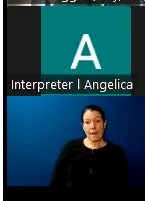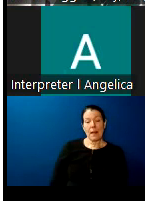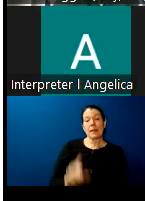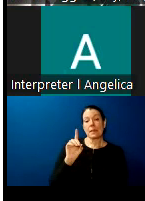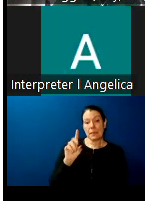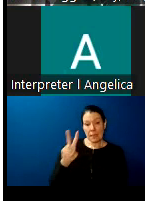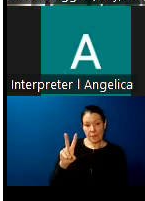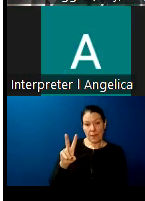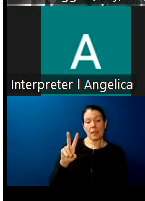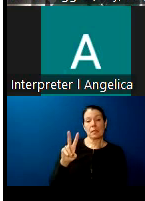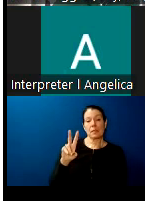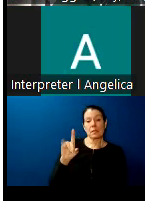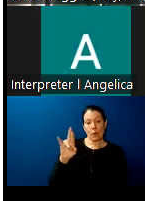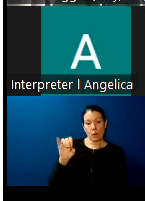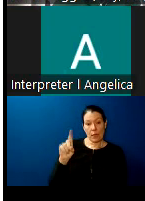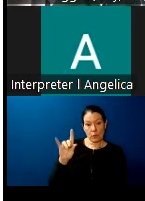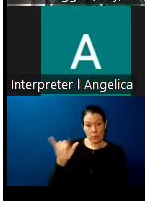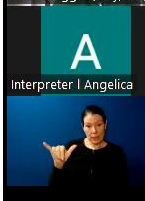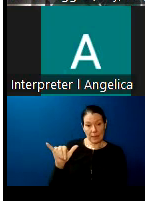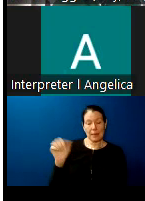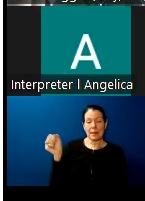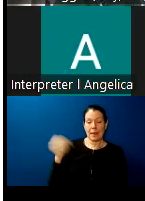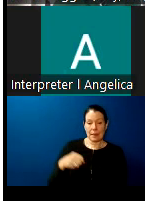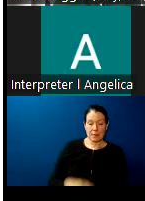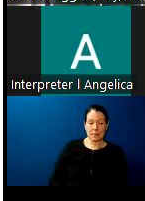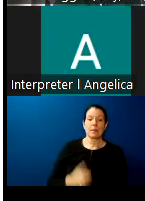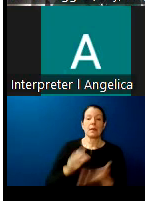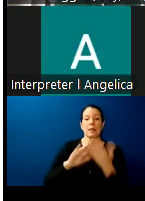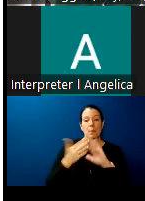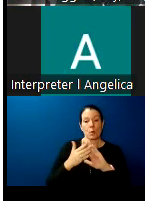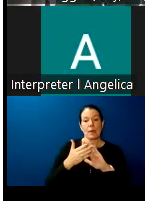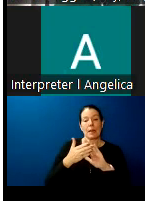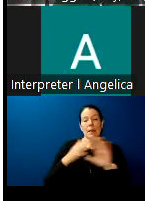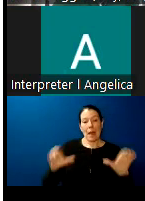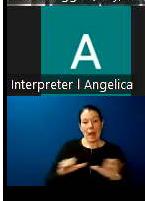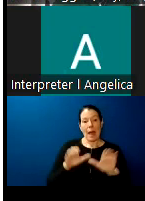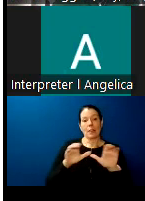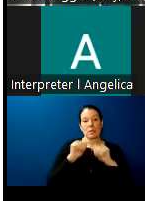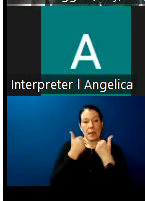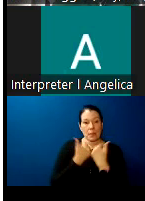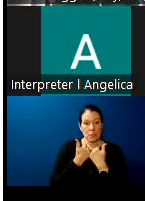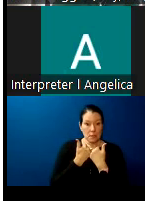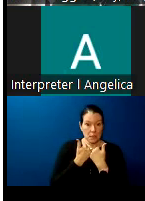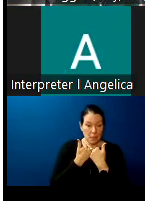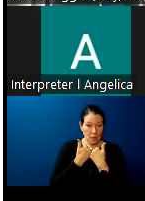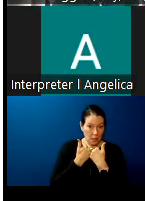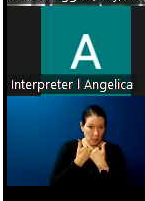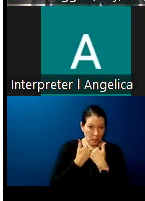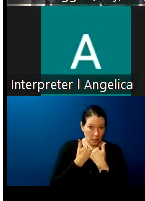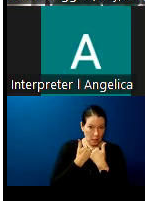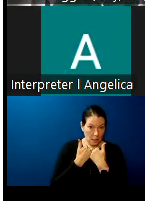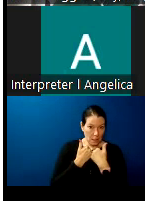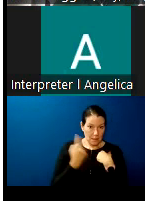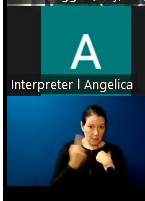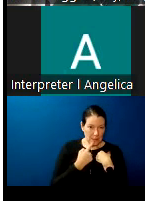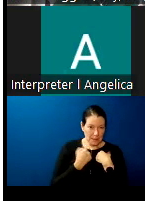violence directories. Absolutely, that can be helpful. Community action agencies. That's why she passed by and say hi. Oh.